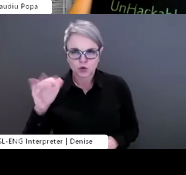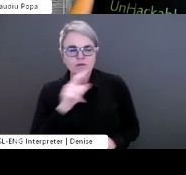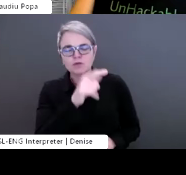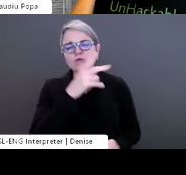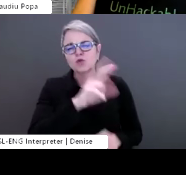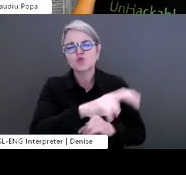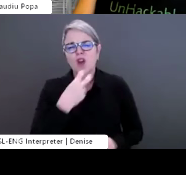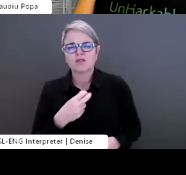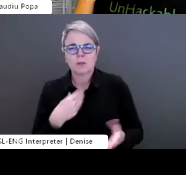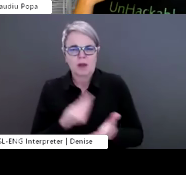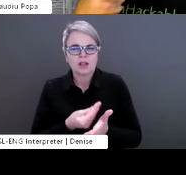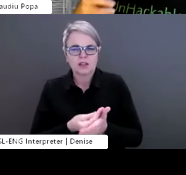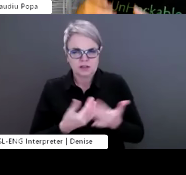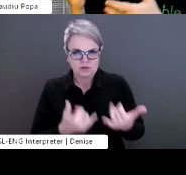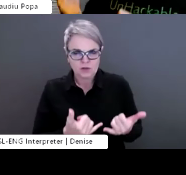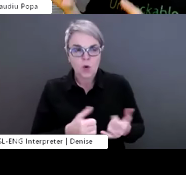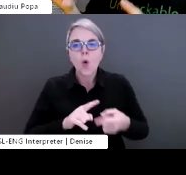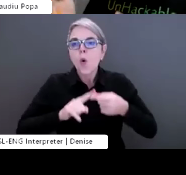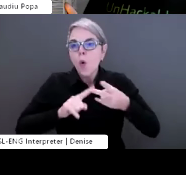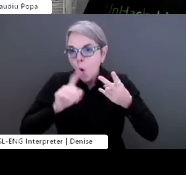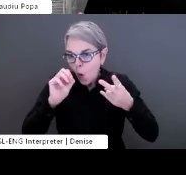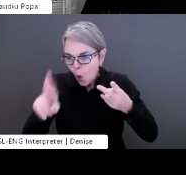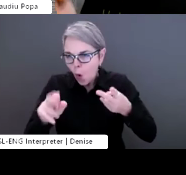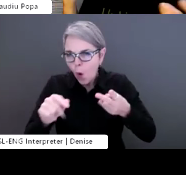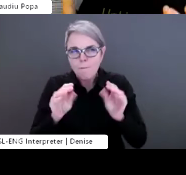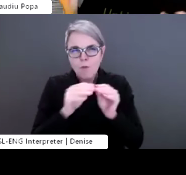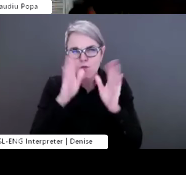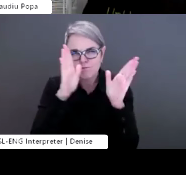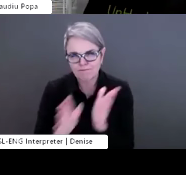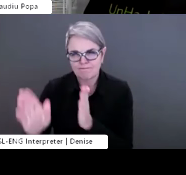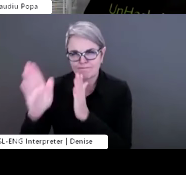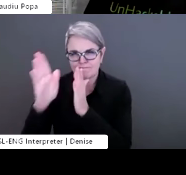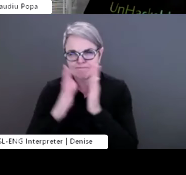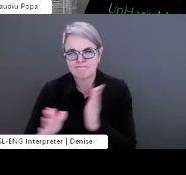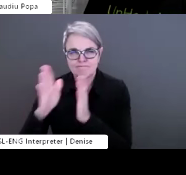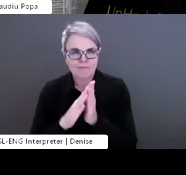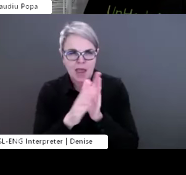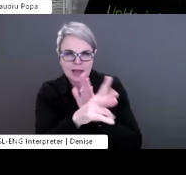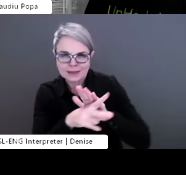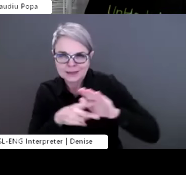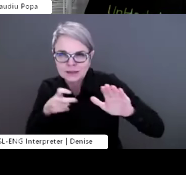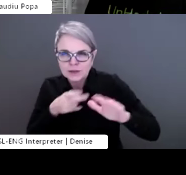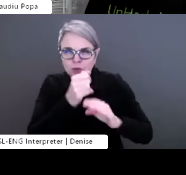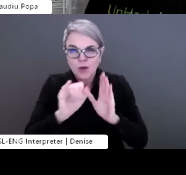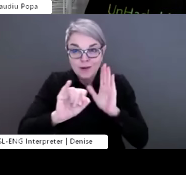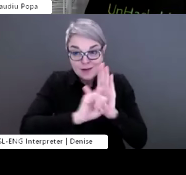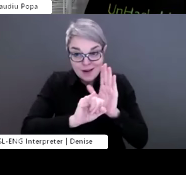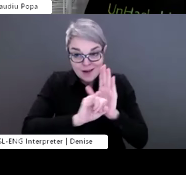to get a hold of your identity by stealing one of your accounts. Okay.